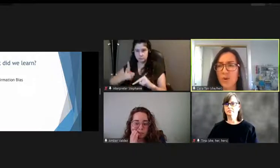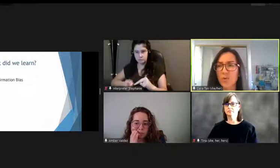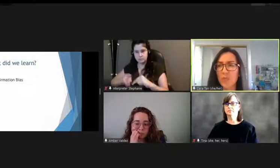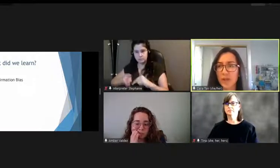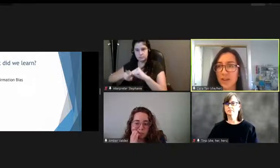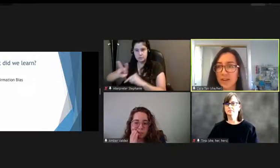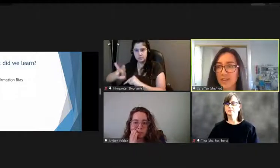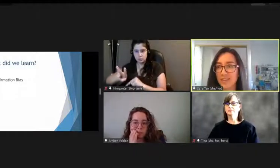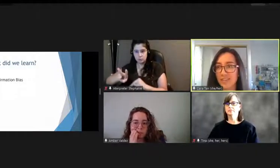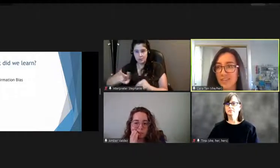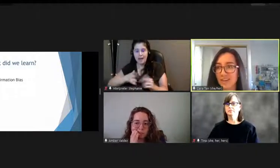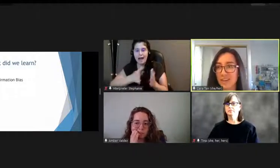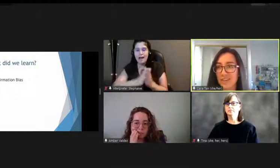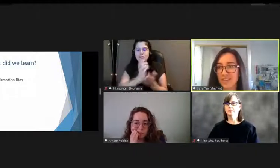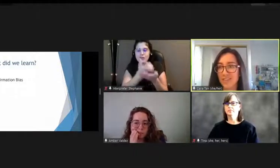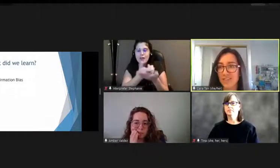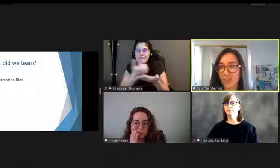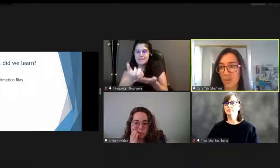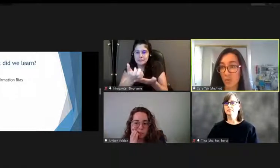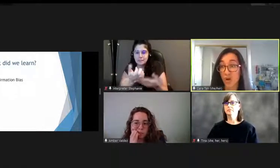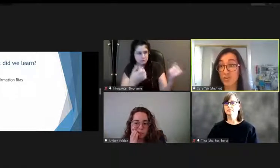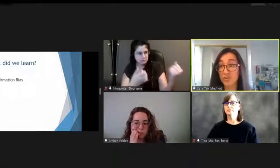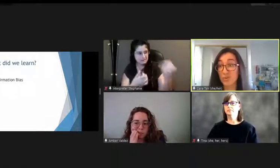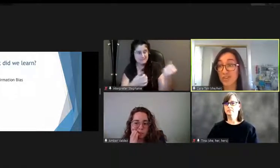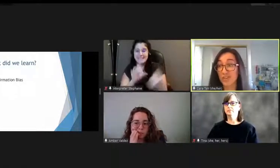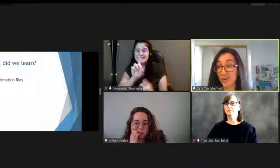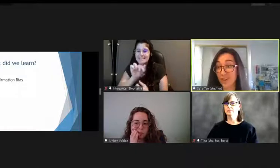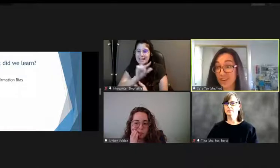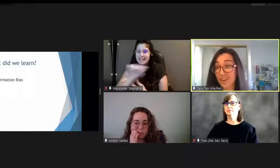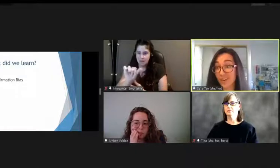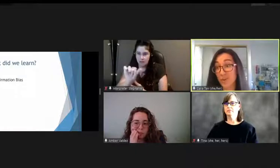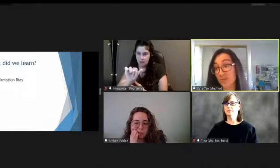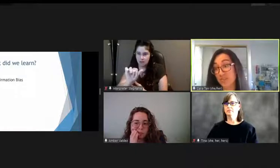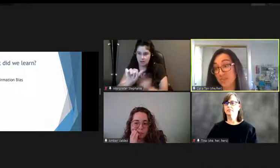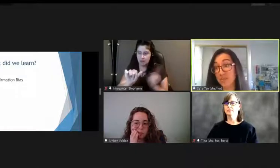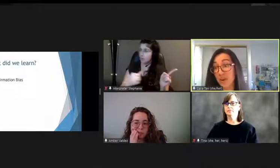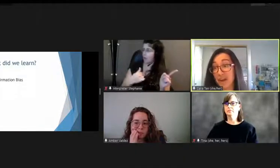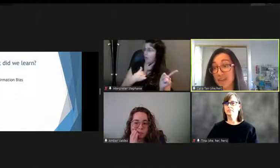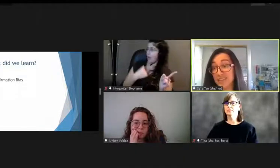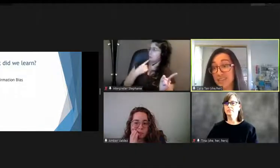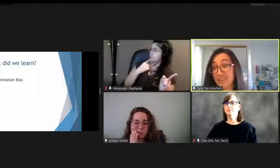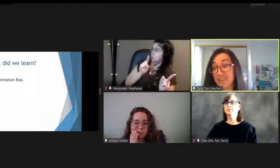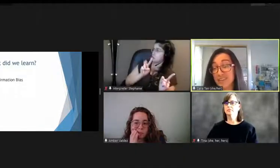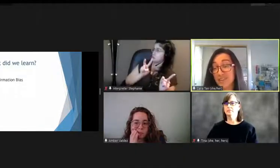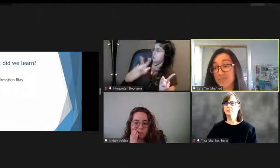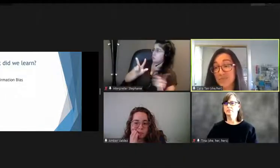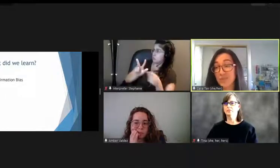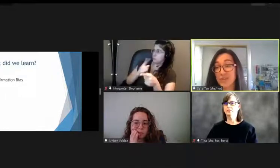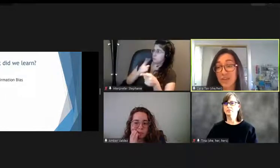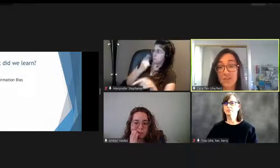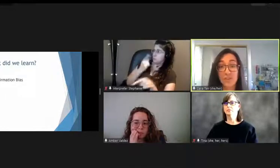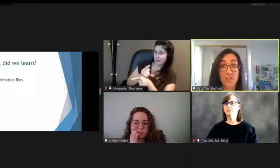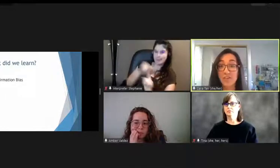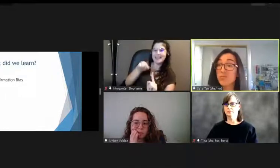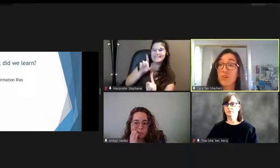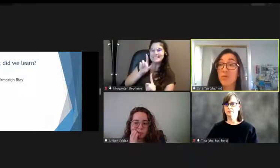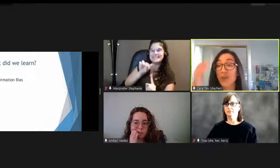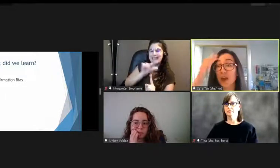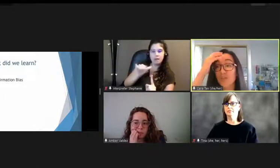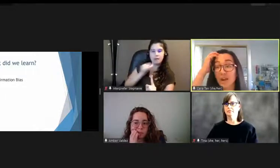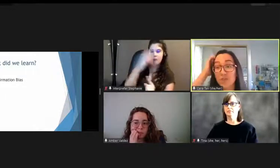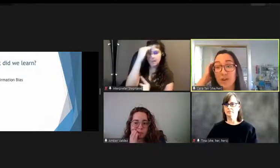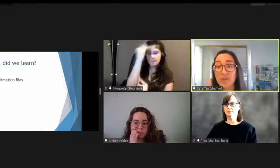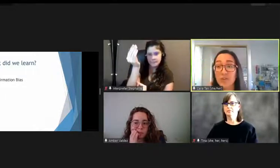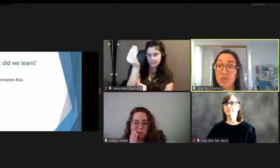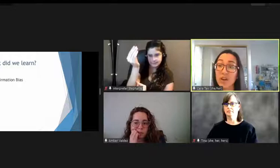oh, but we collected this data that says 1, 2, and 3 was correct. Right? So the same thing with